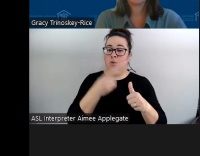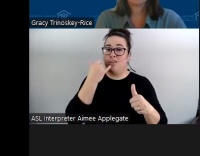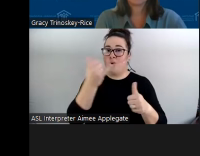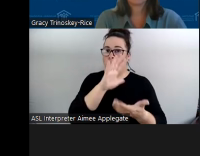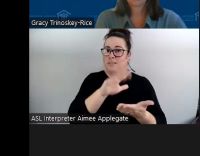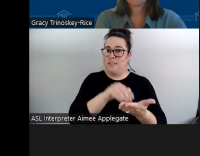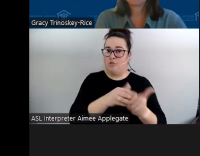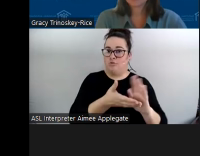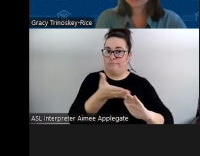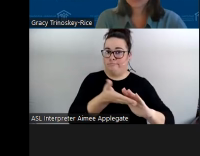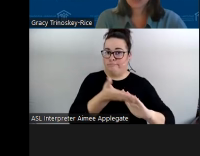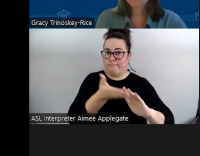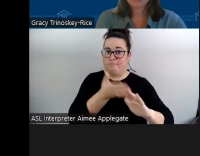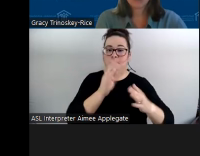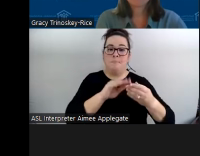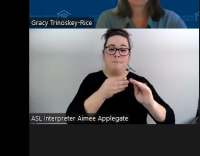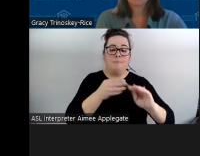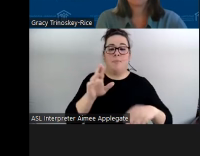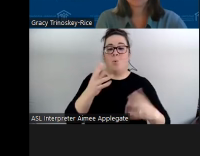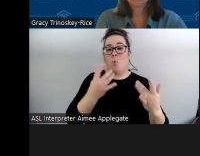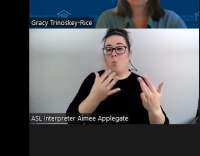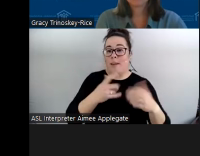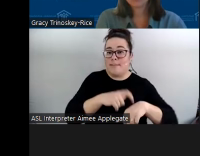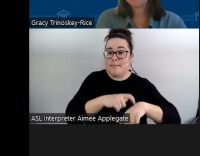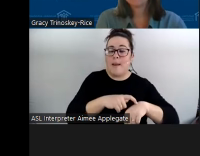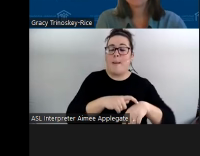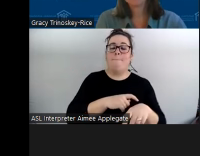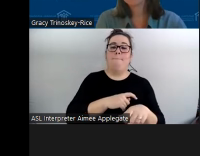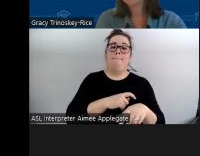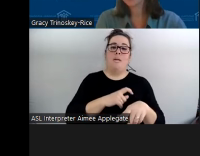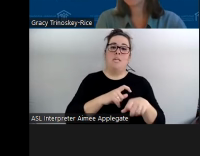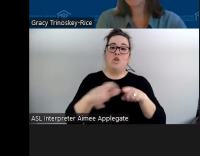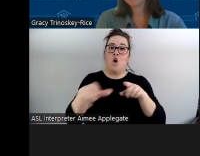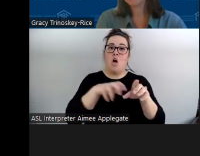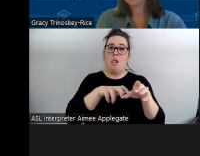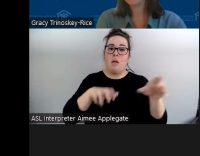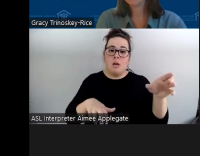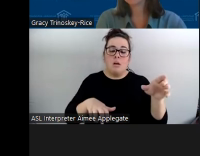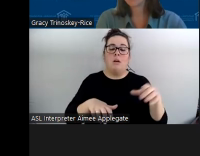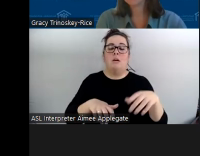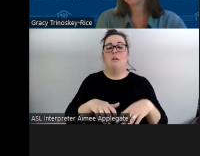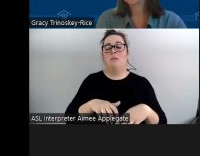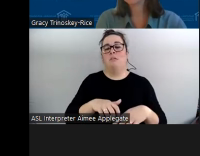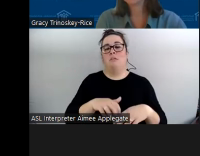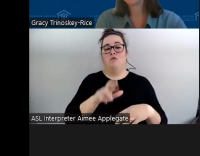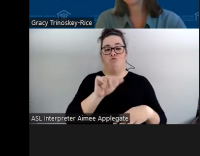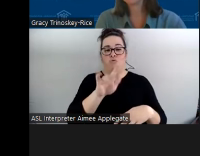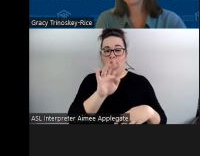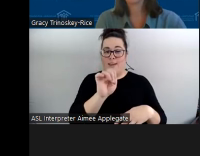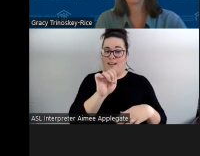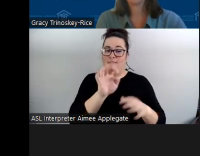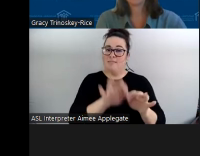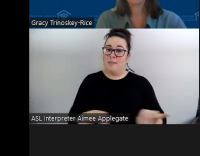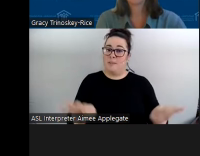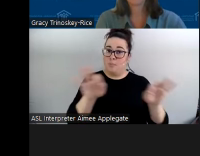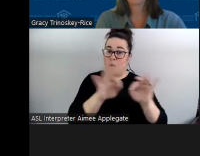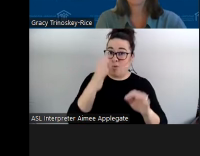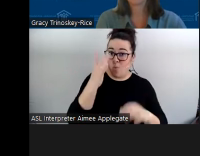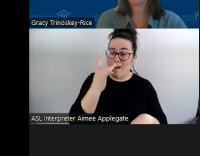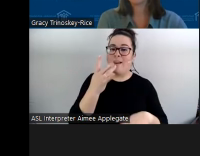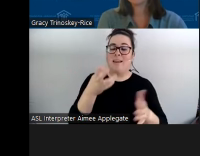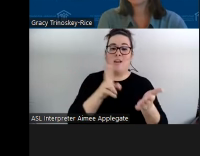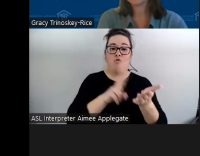The metrics are average wait time and average call abandonment rate. And these call centers are important because as enrollees